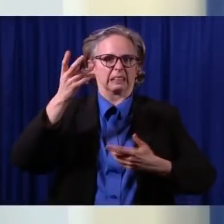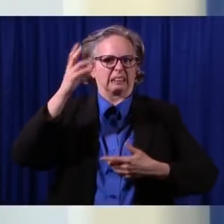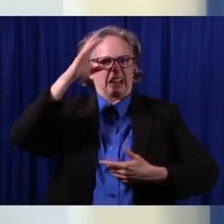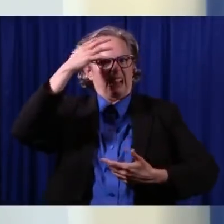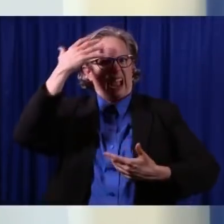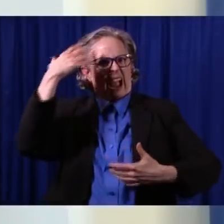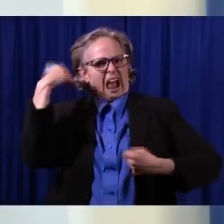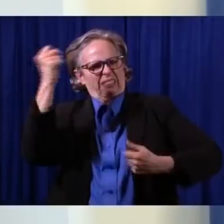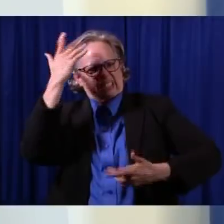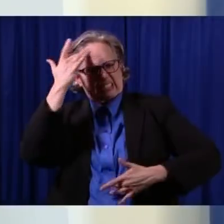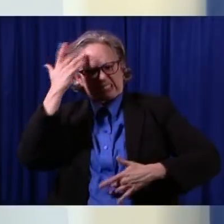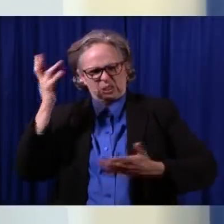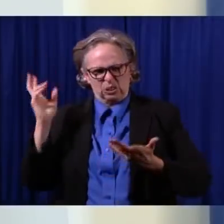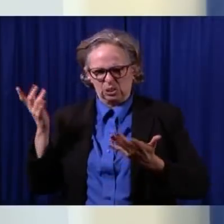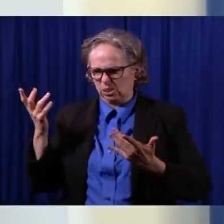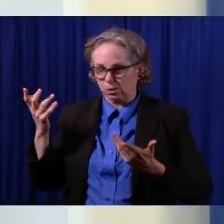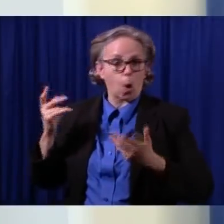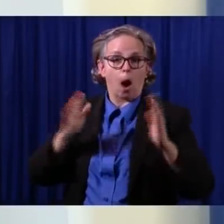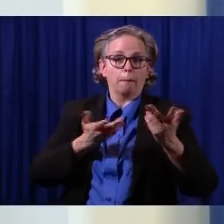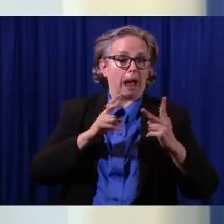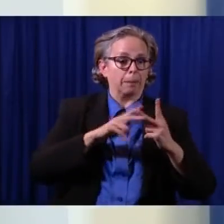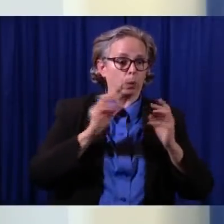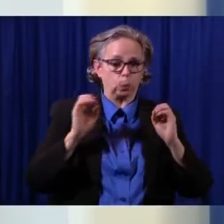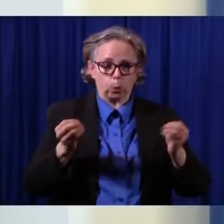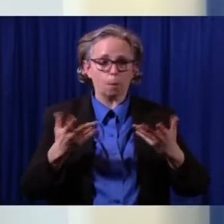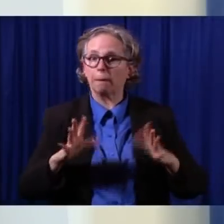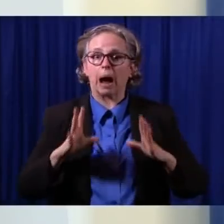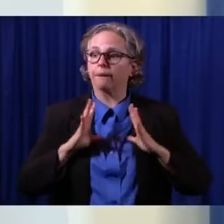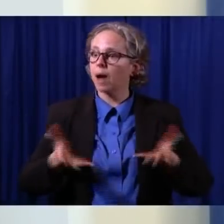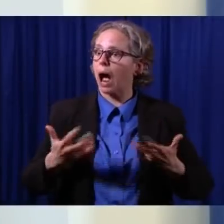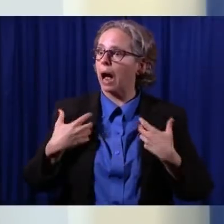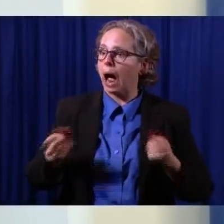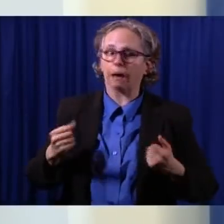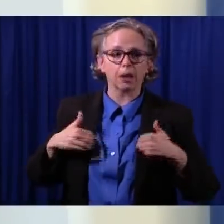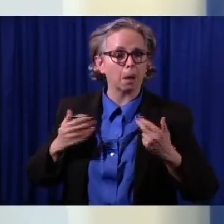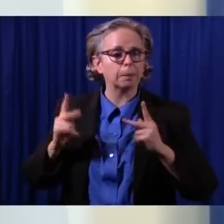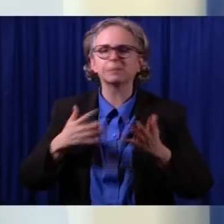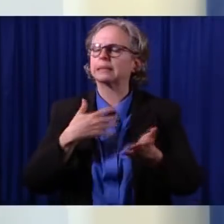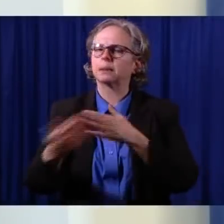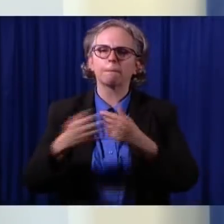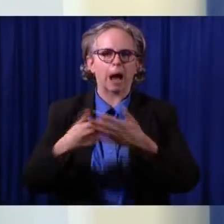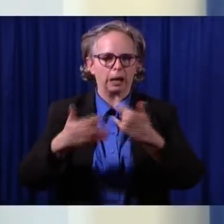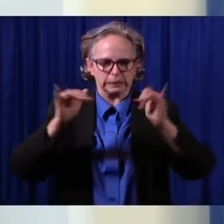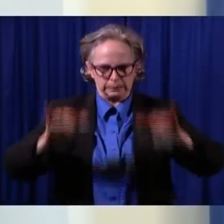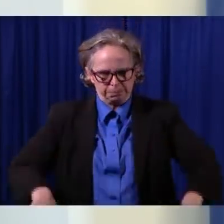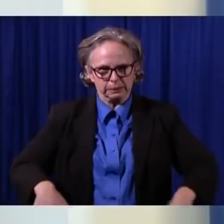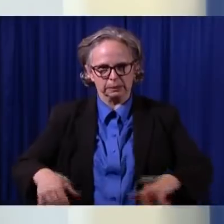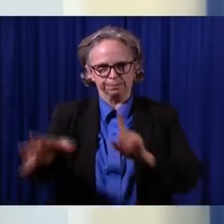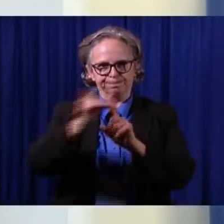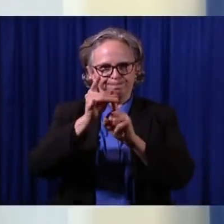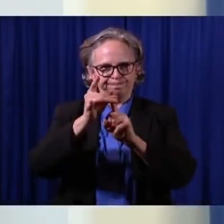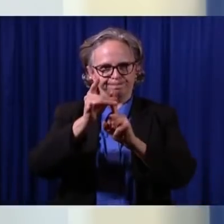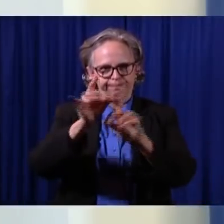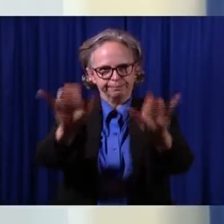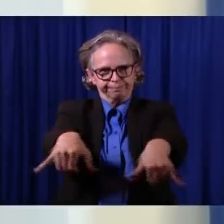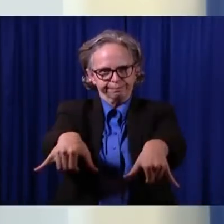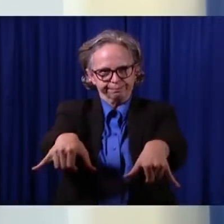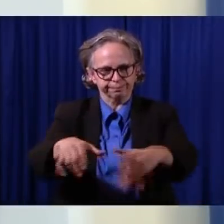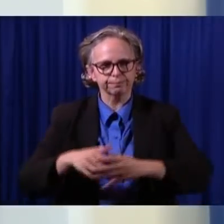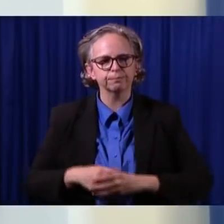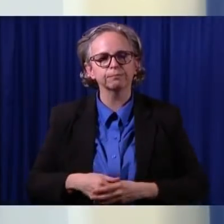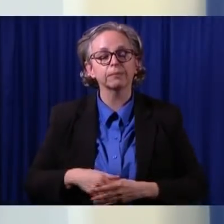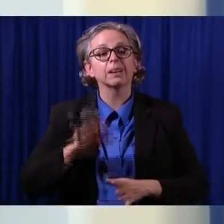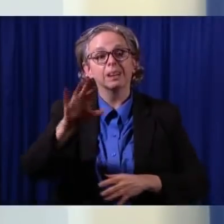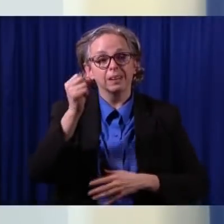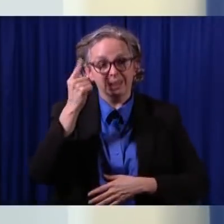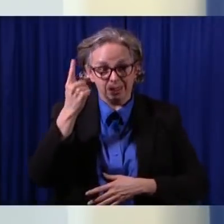young. So it is amongst us, and I do hope Ohioans, I think what you're doing is working. It doesn't have to be